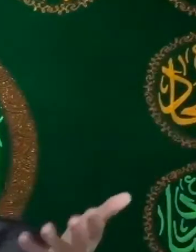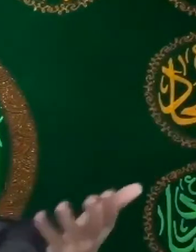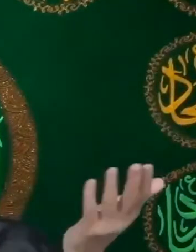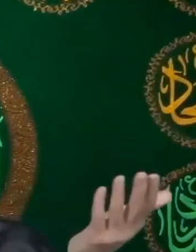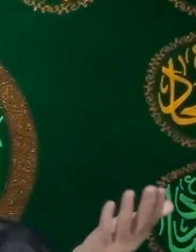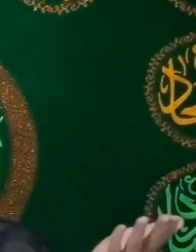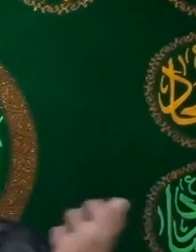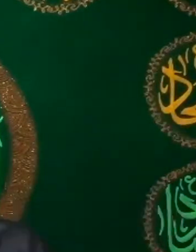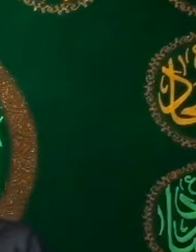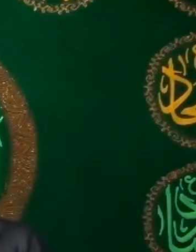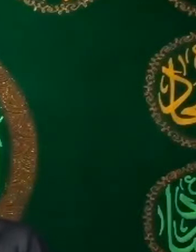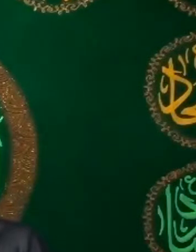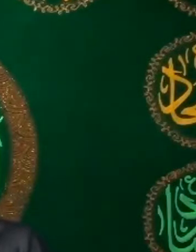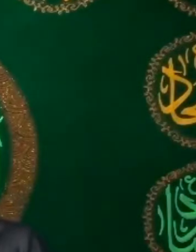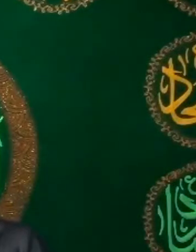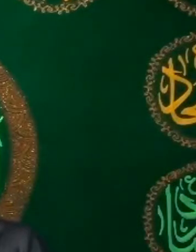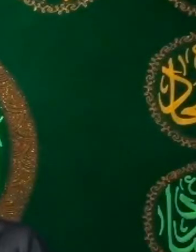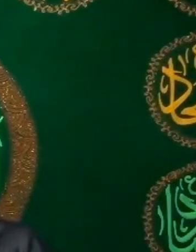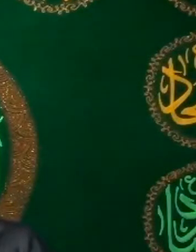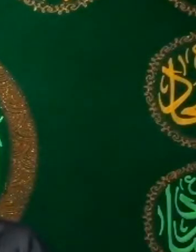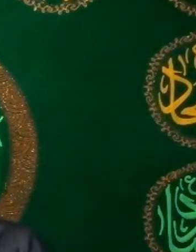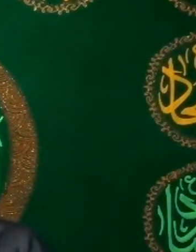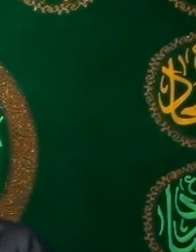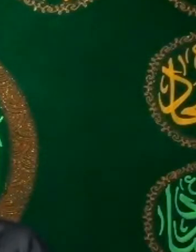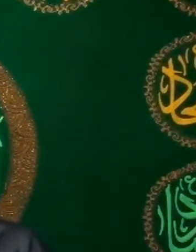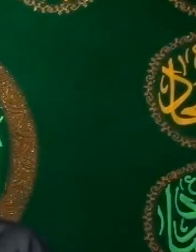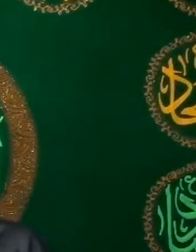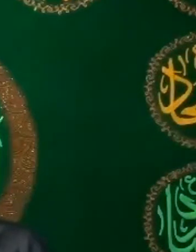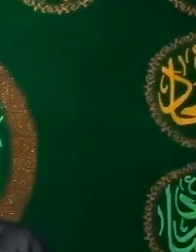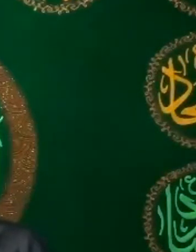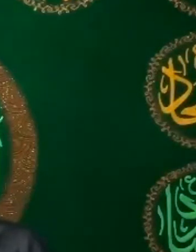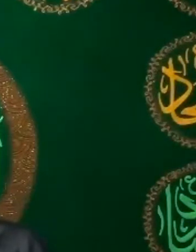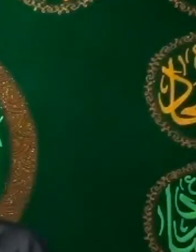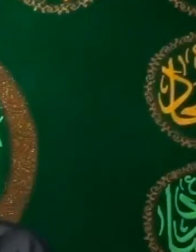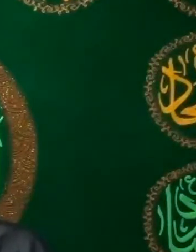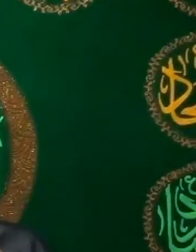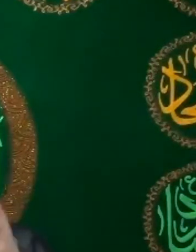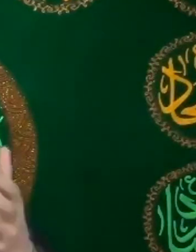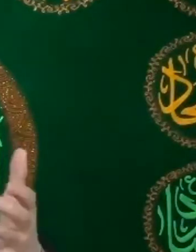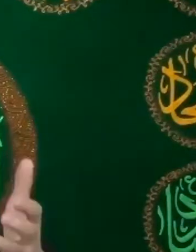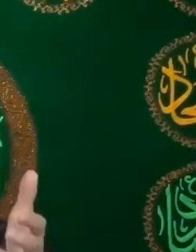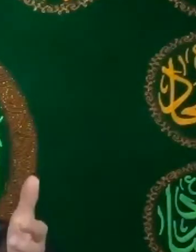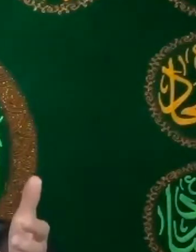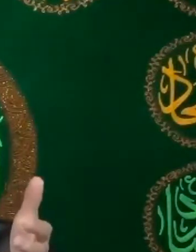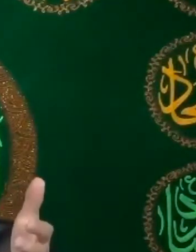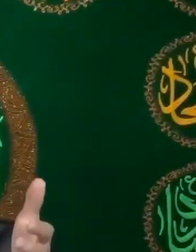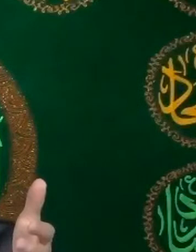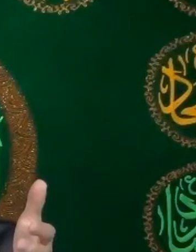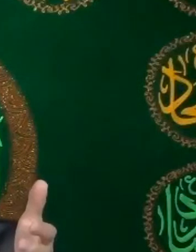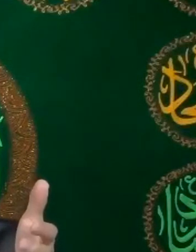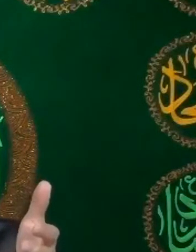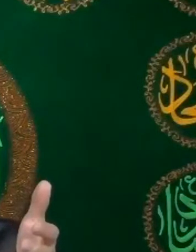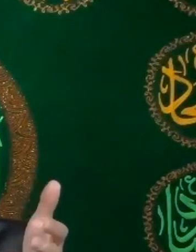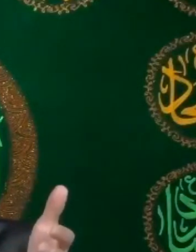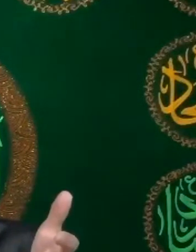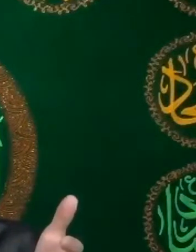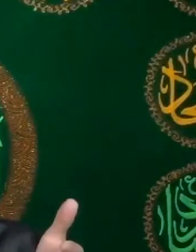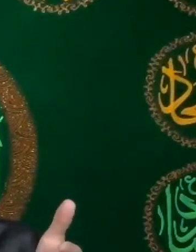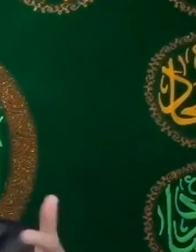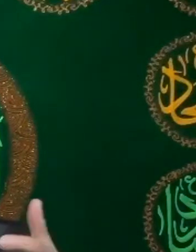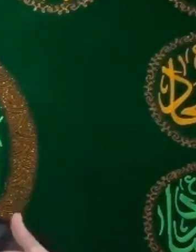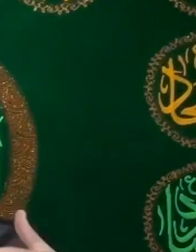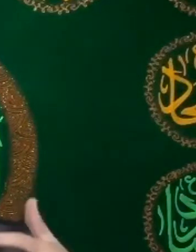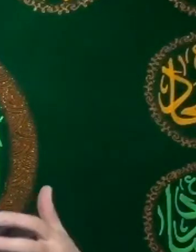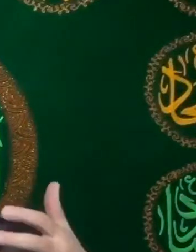So that, there is an ayah in Surah Al-Munafiqun, I think, that Allah subhanahu wa ta'ala shows a scenario to us that there